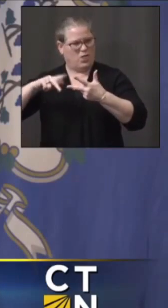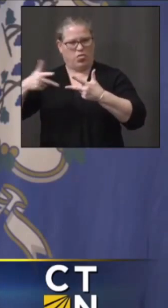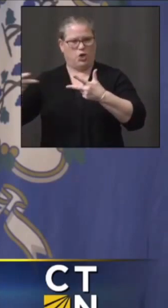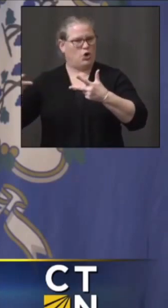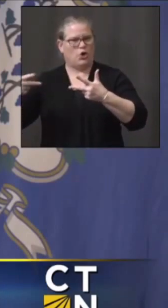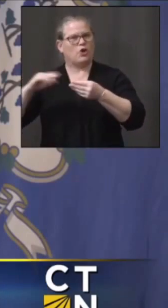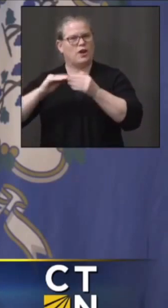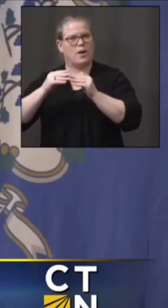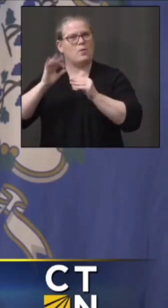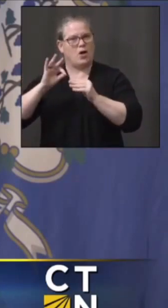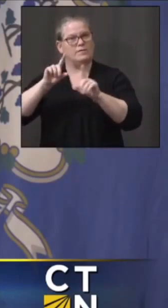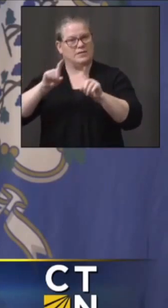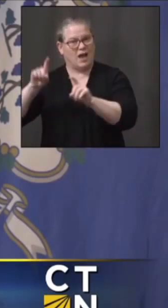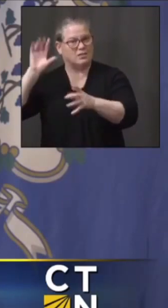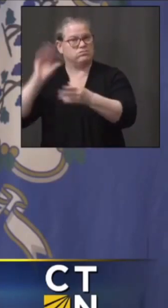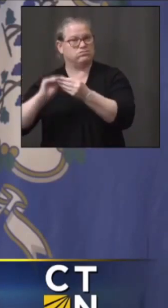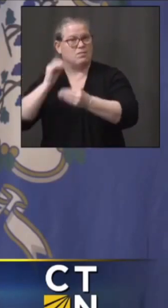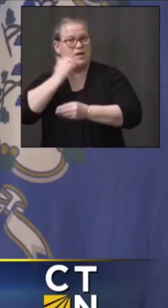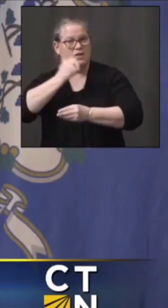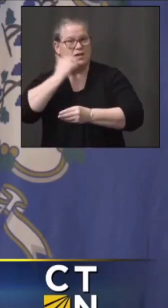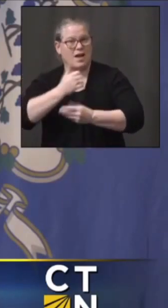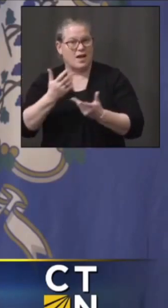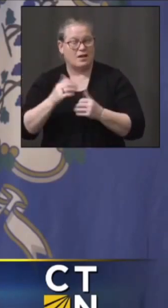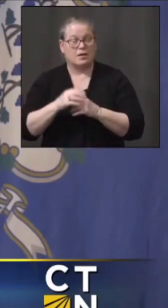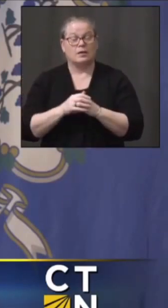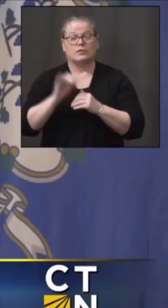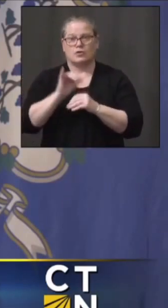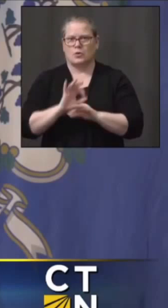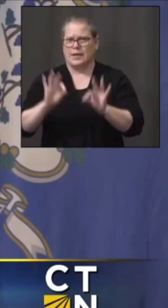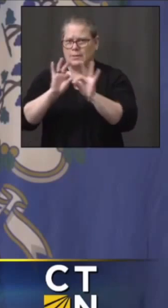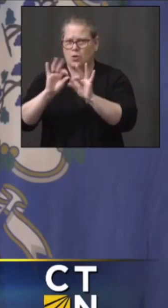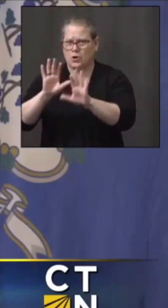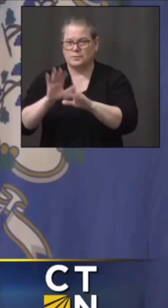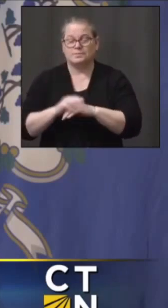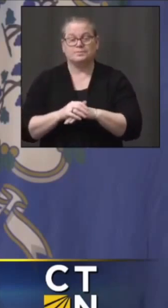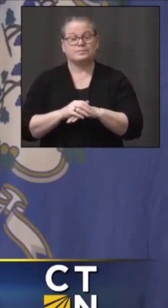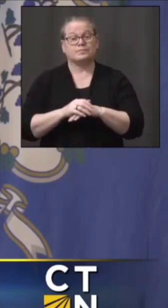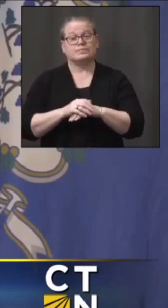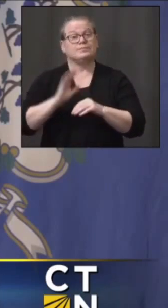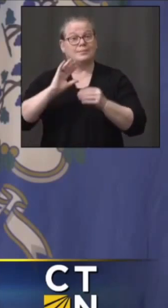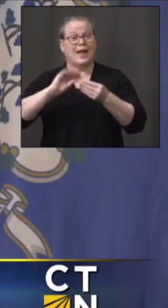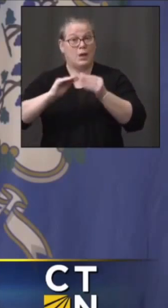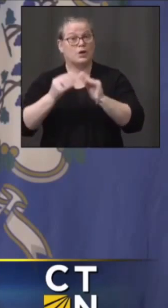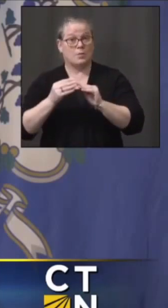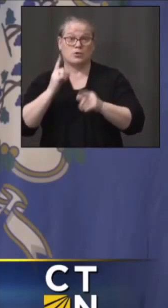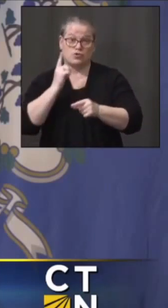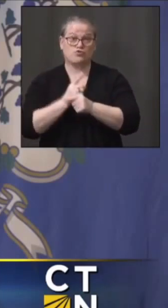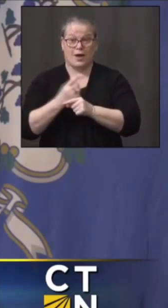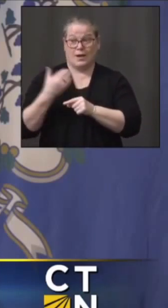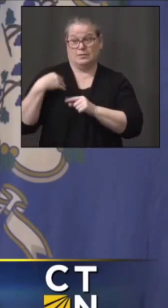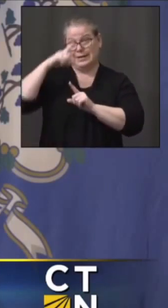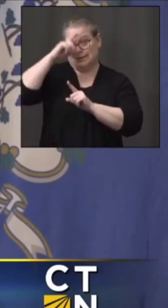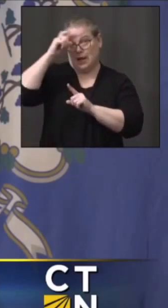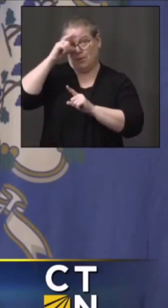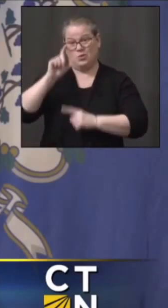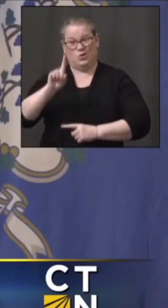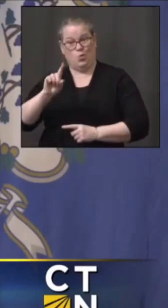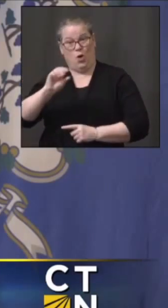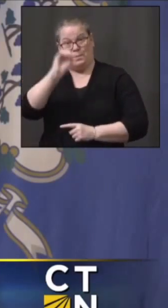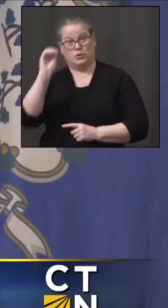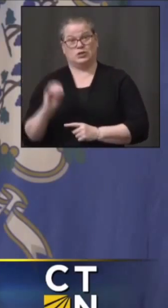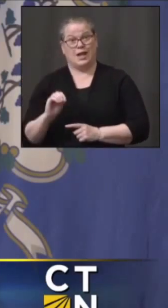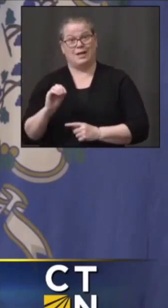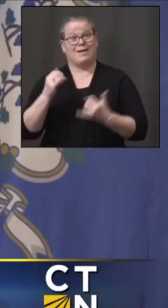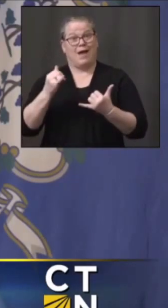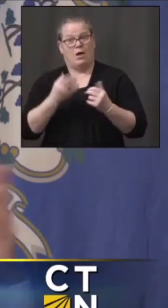That's worth remembering as a trend. Our positivity rate, you're right, it's gone from 1% to well over